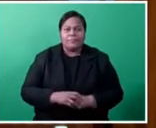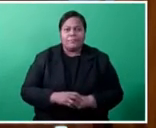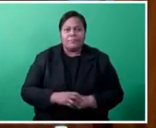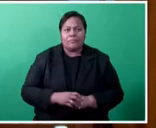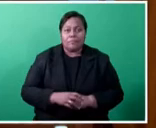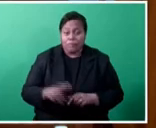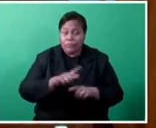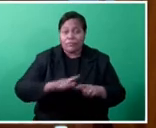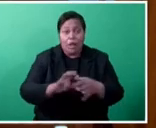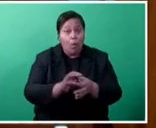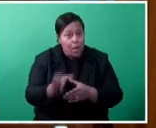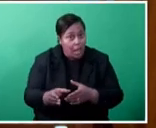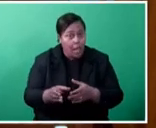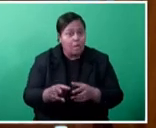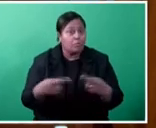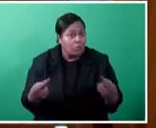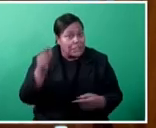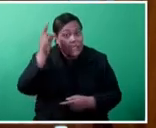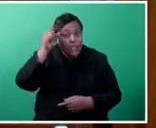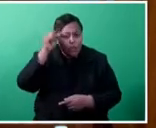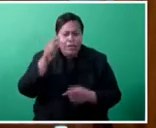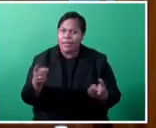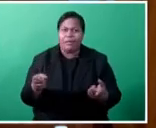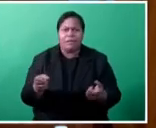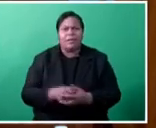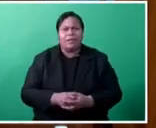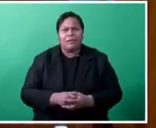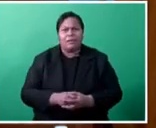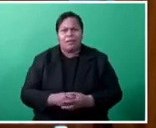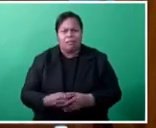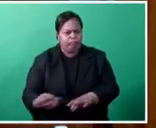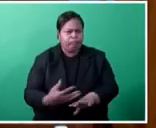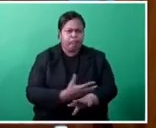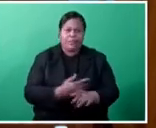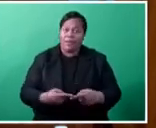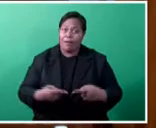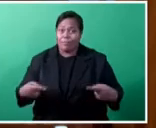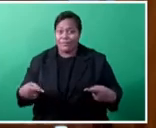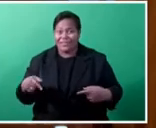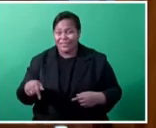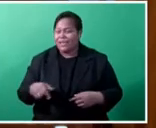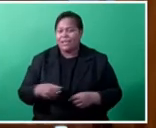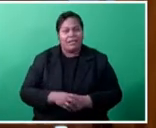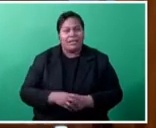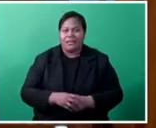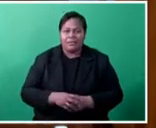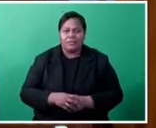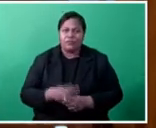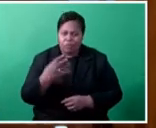resources, the Itoke resource owners, a cheap shot strategically adopted by the opposite side to gain their own selfish political